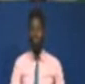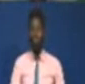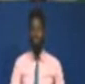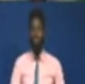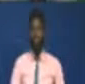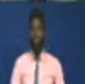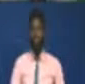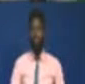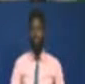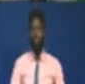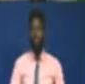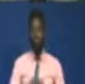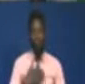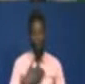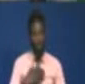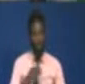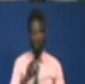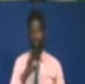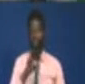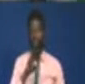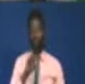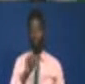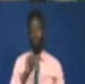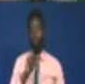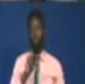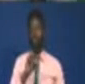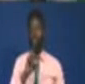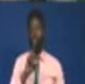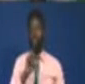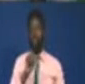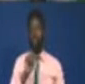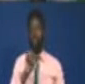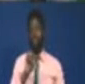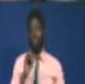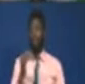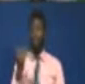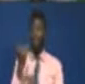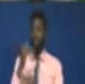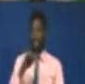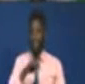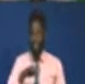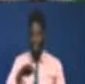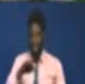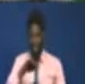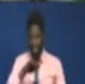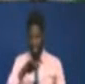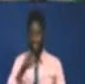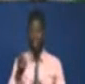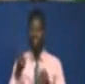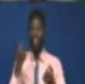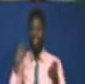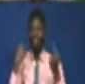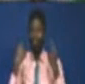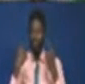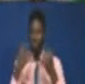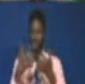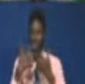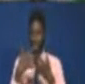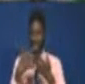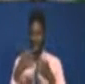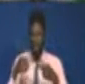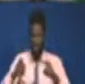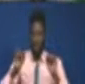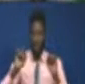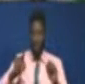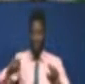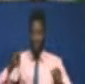Honorable Wandae asked about the unrest in Kericho. Plucking machines that happened about 2 weeks ago, and even the